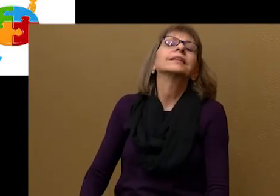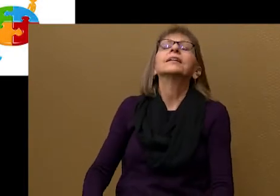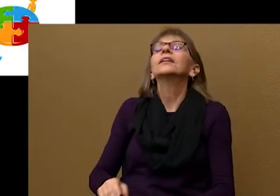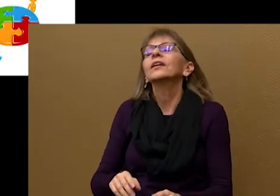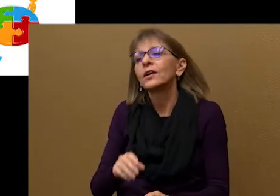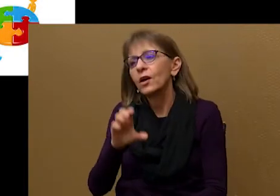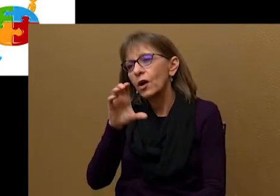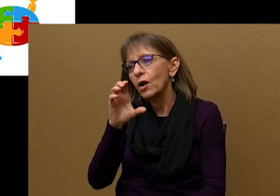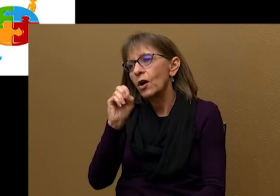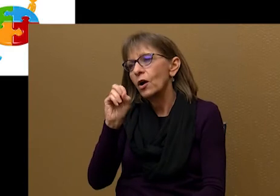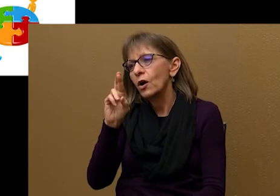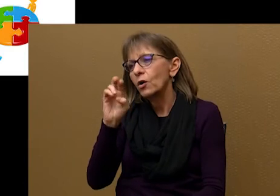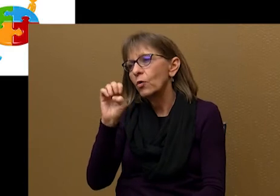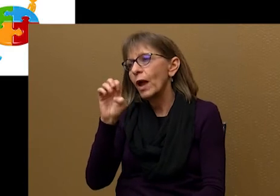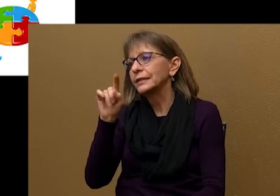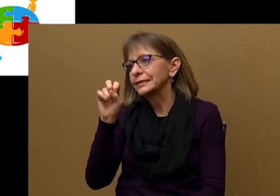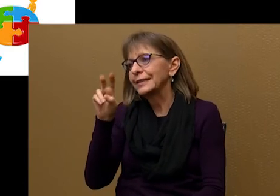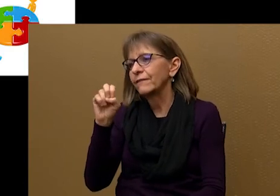An example.